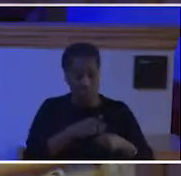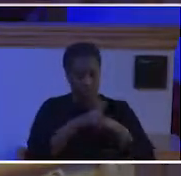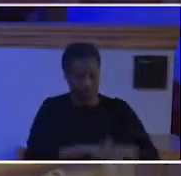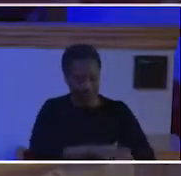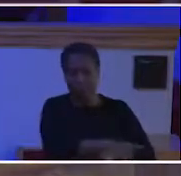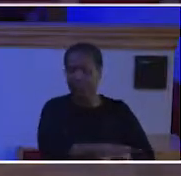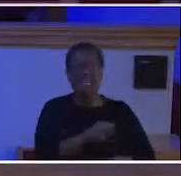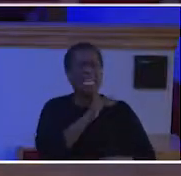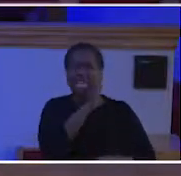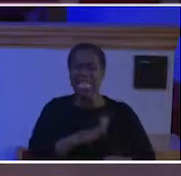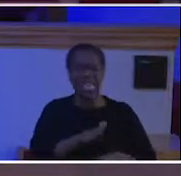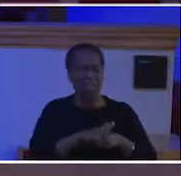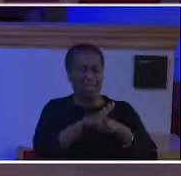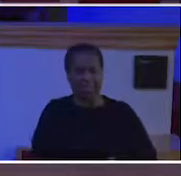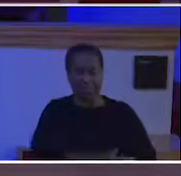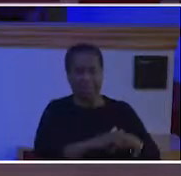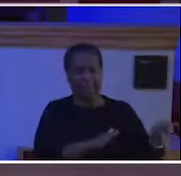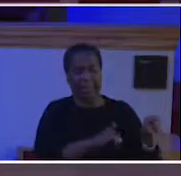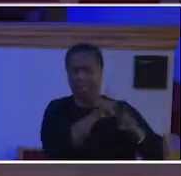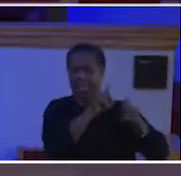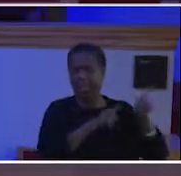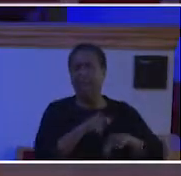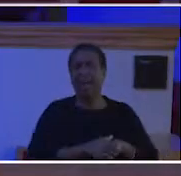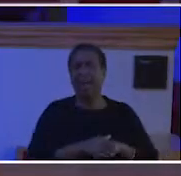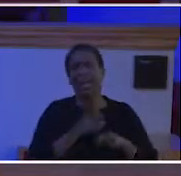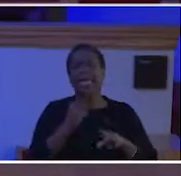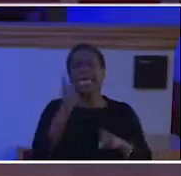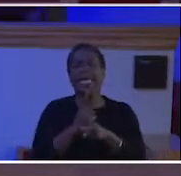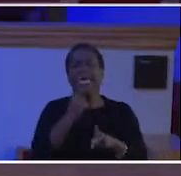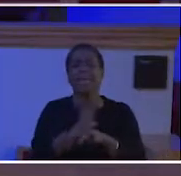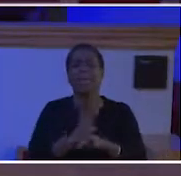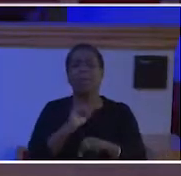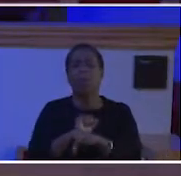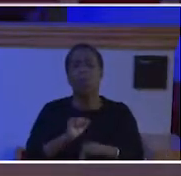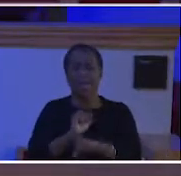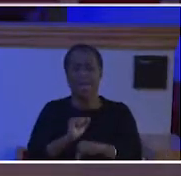never demeaned the star. He just kept